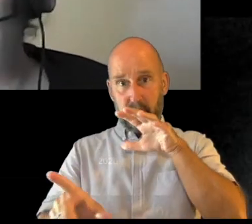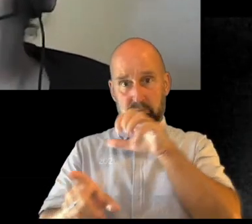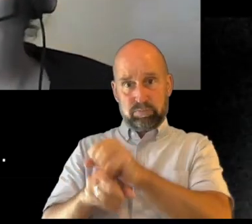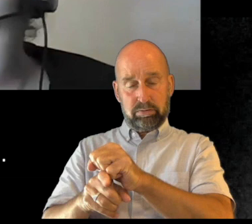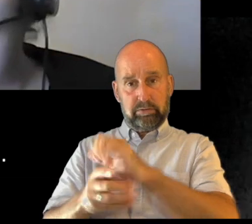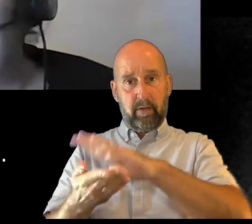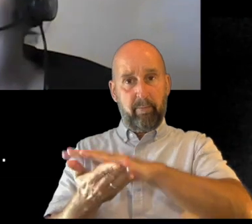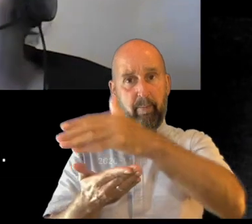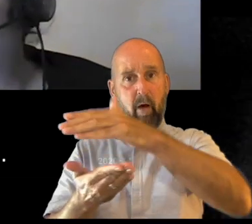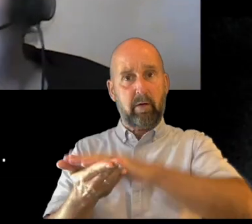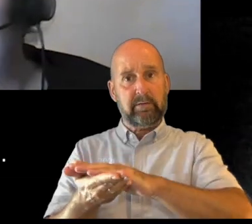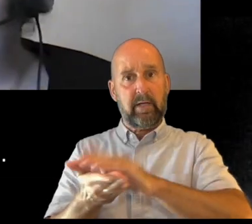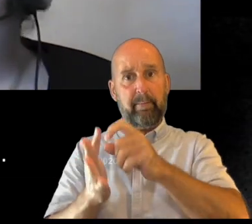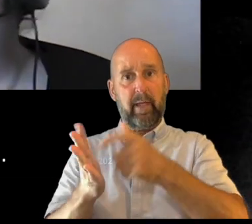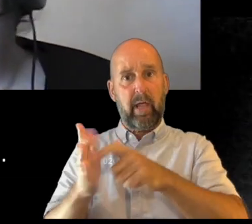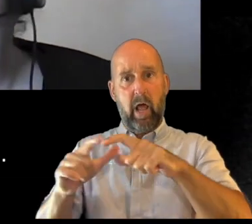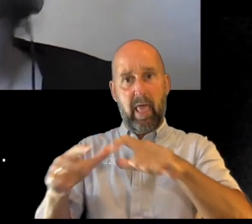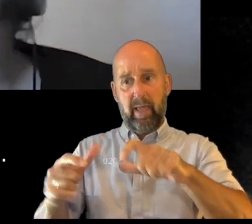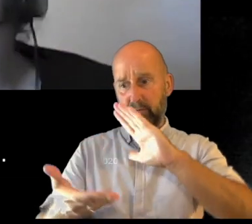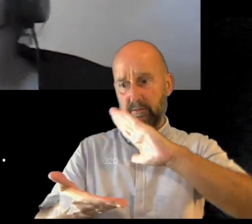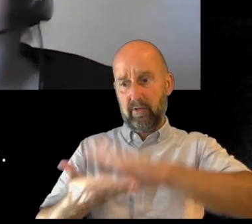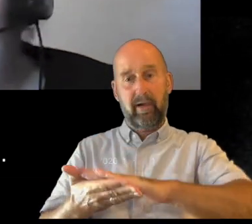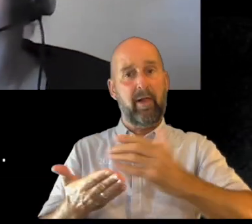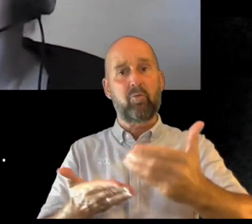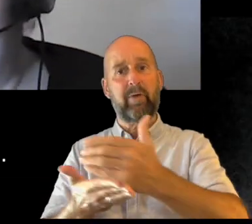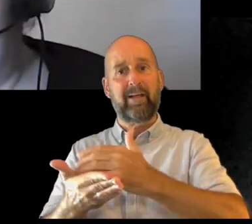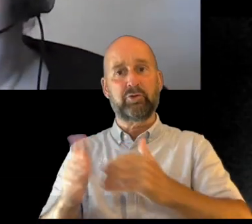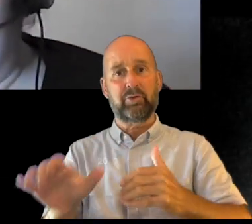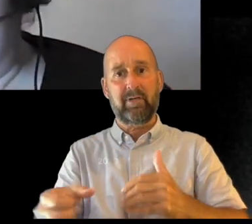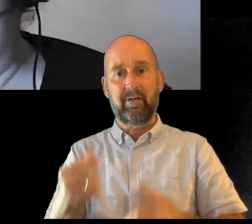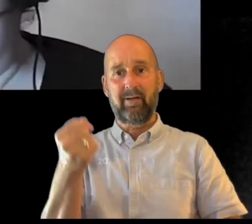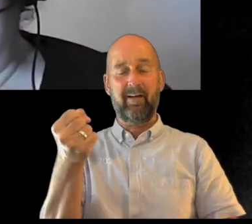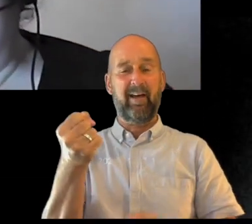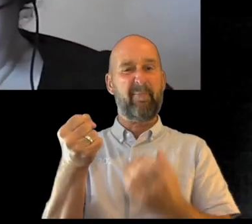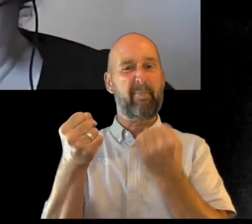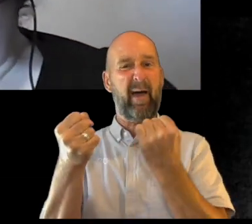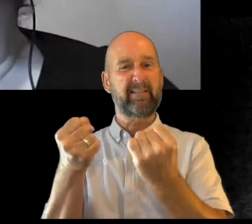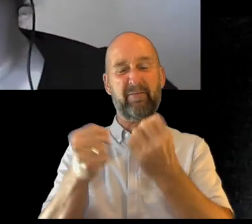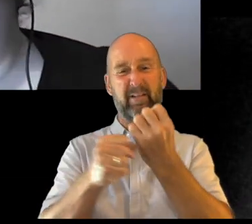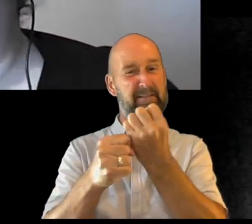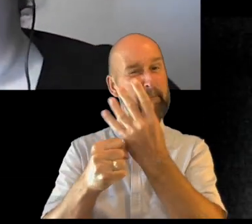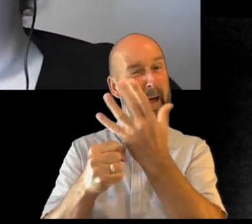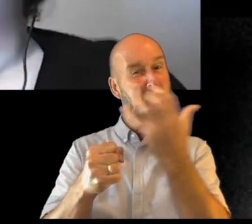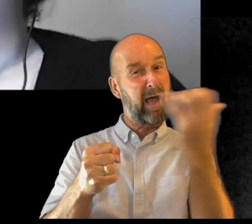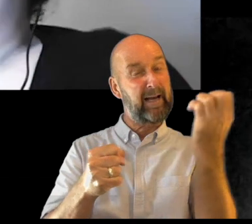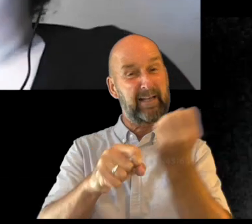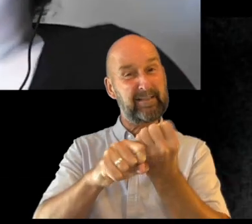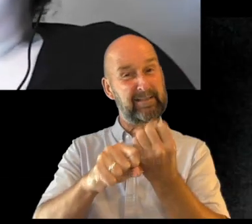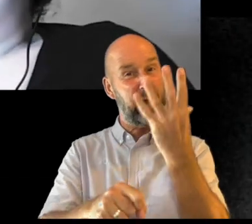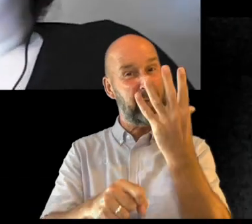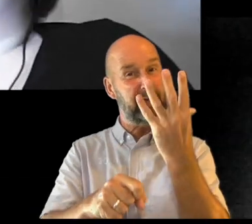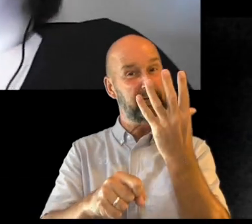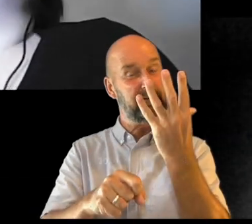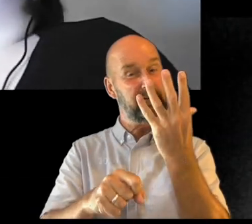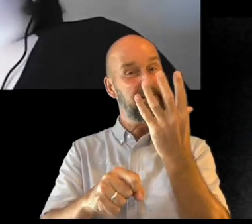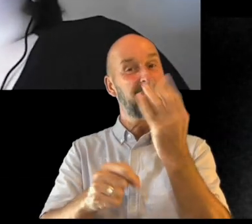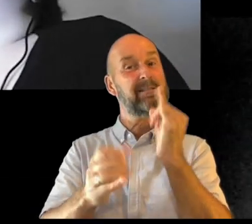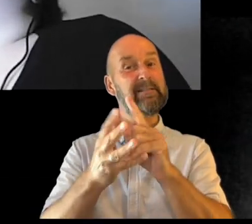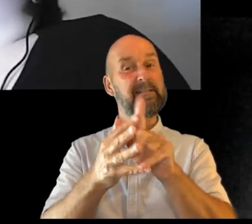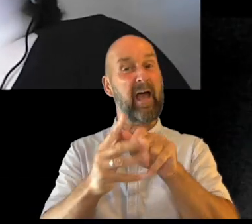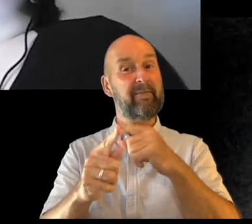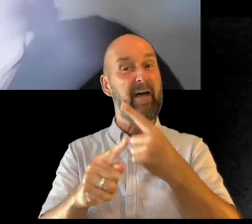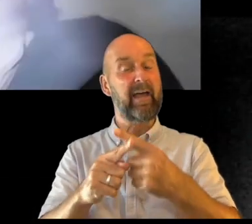cardboard box, PR labels on the outside, rescues a Massive, sparkling diamond and sapphire